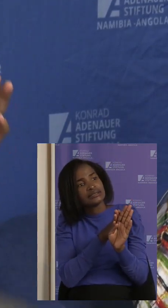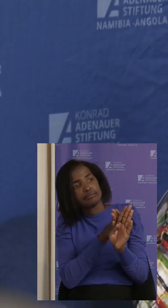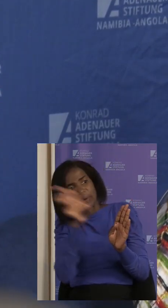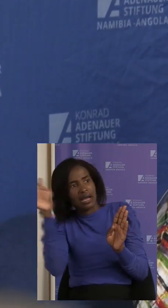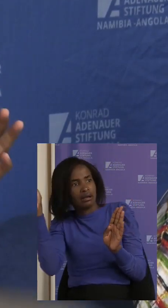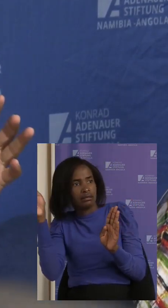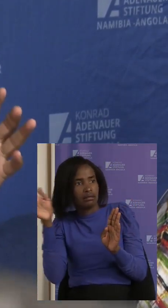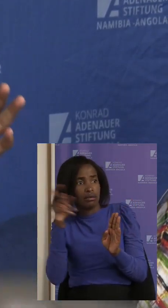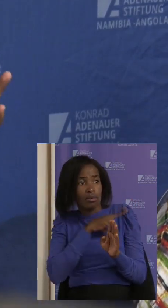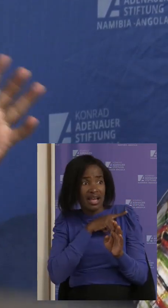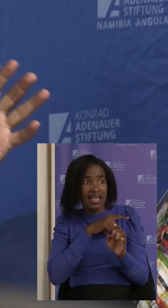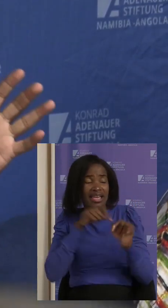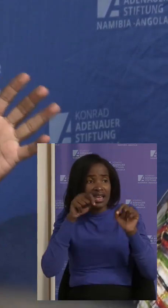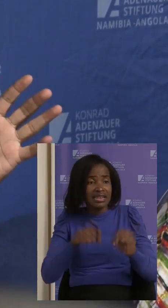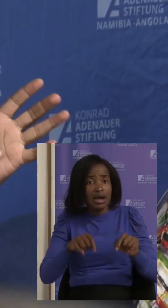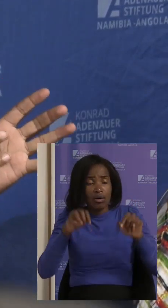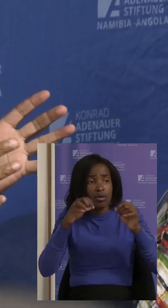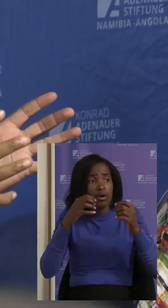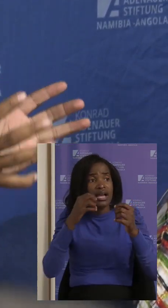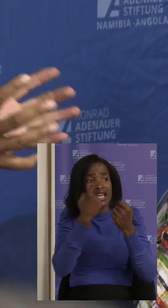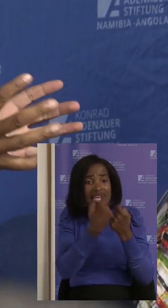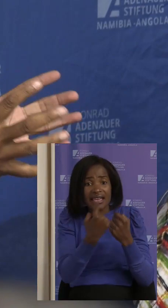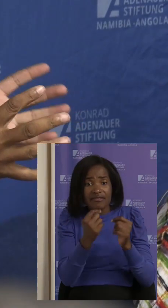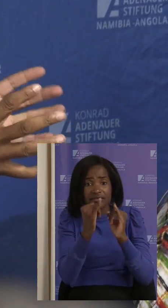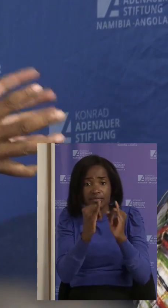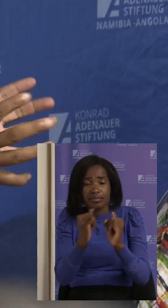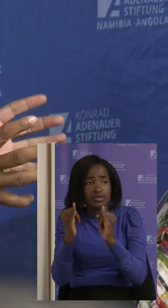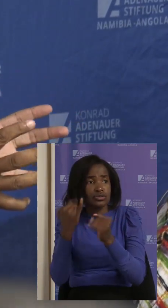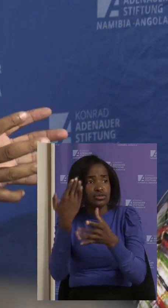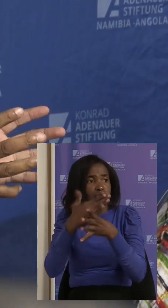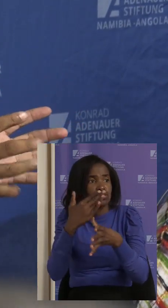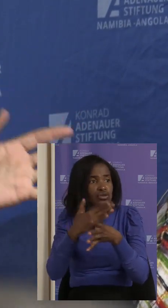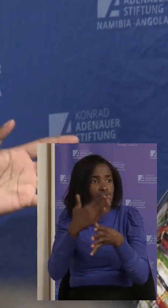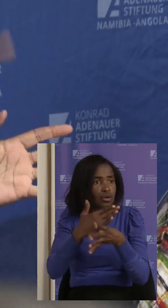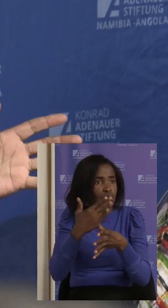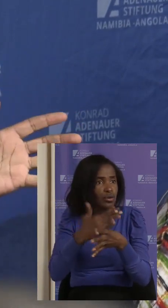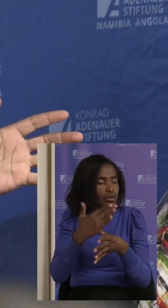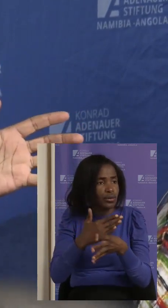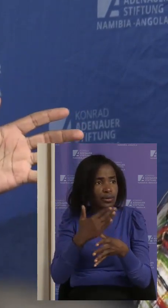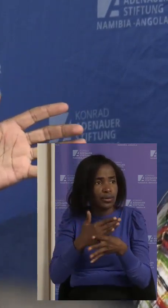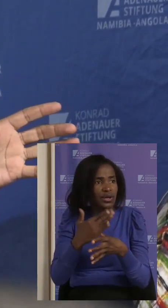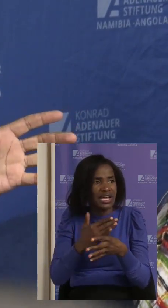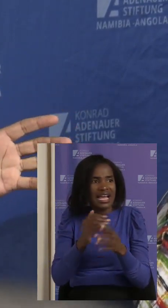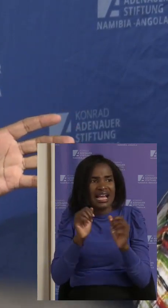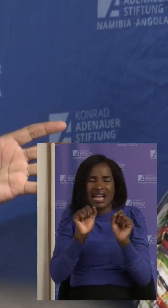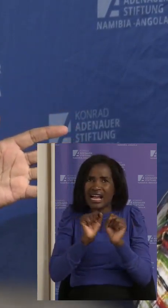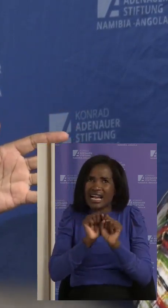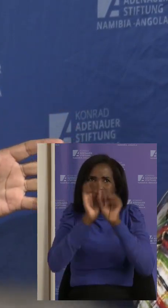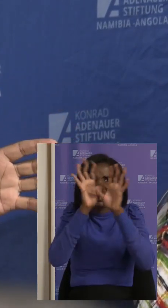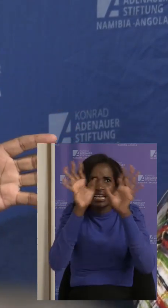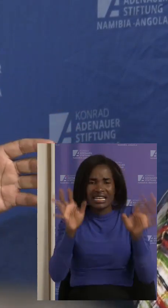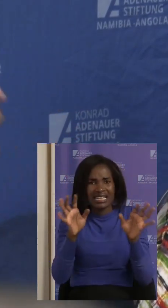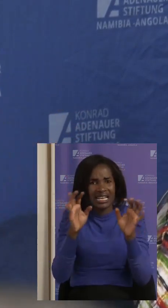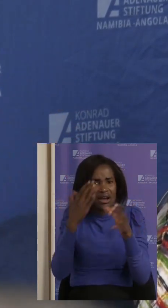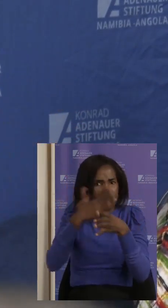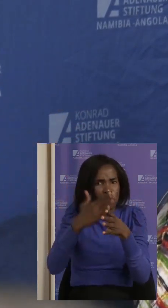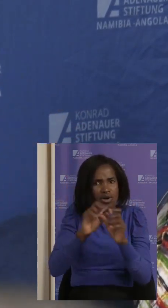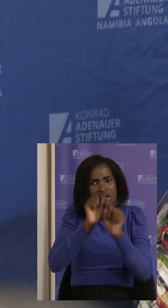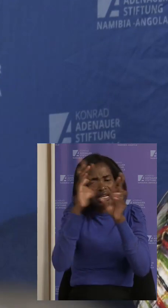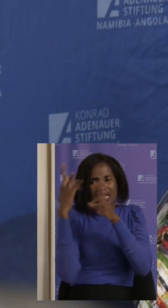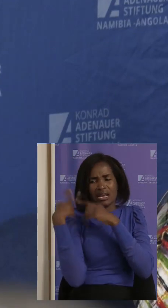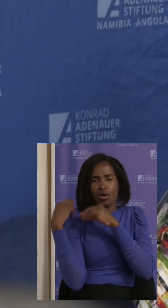an environment where each and every individual operate at your corner. There is no clear articulations and coordinations. And I